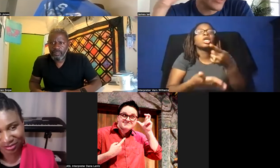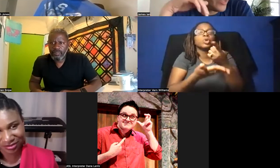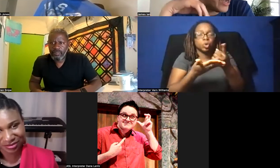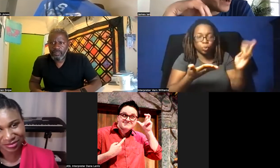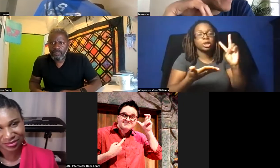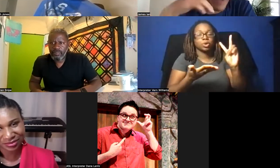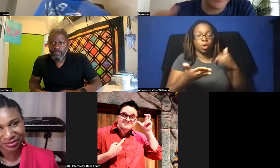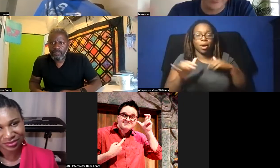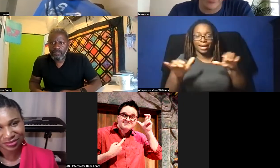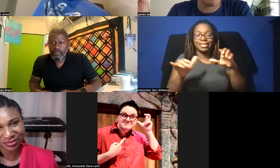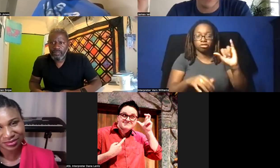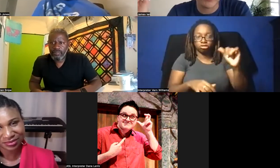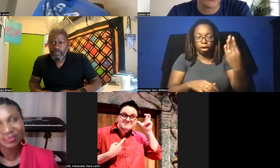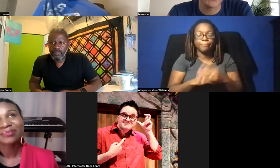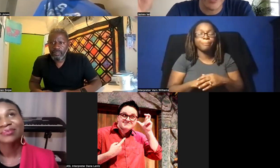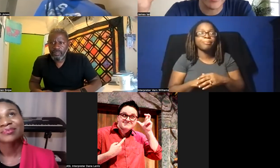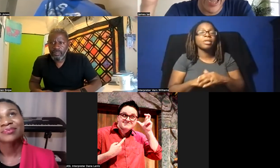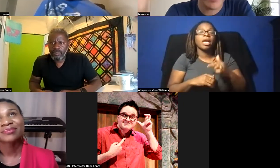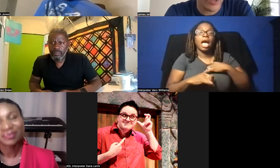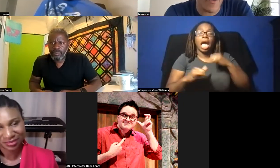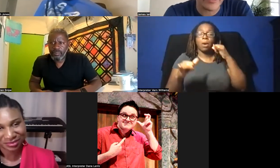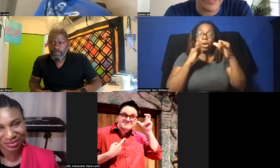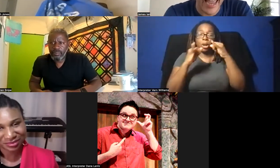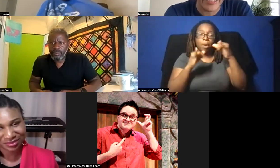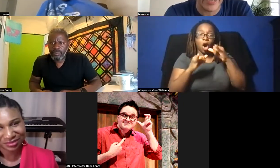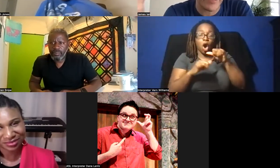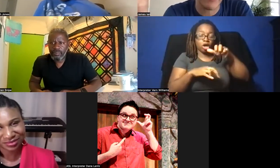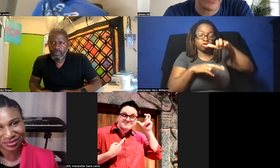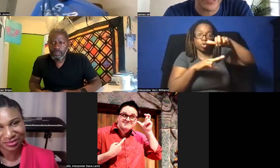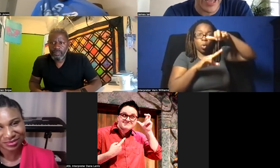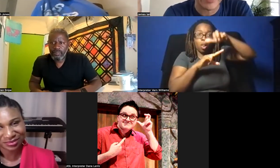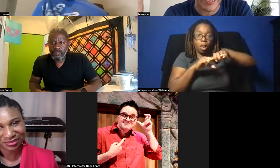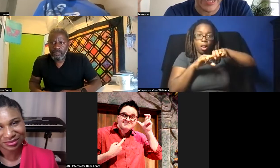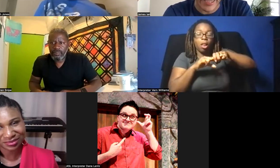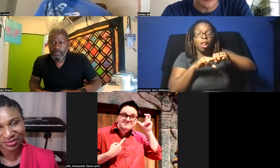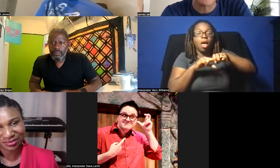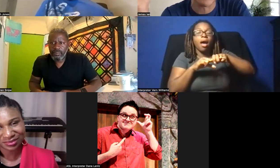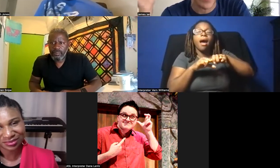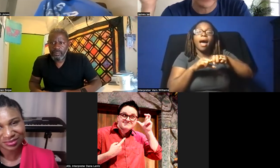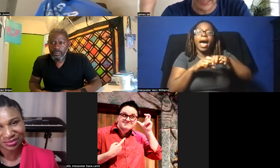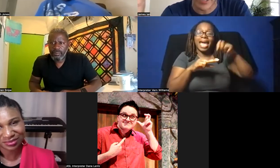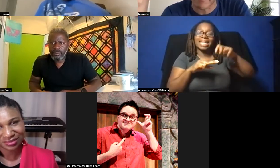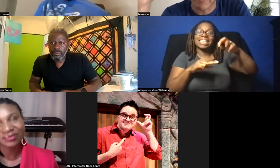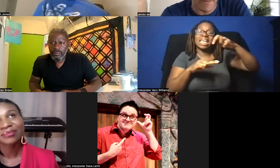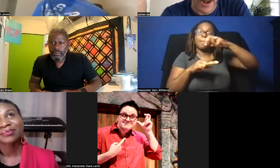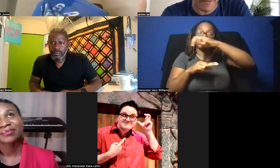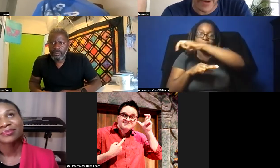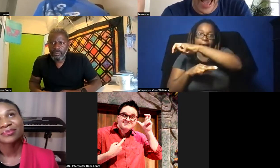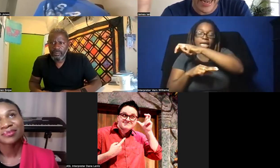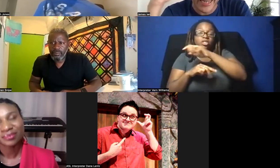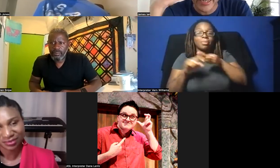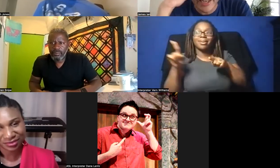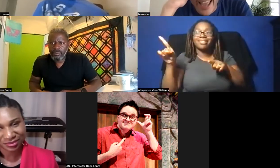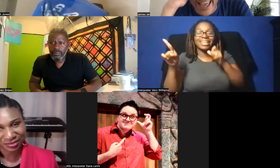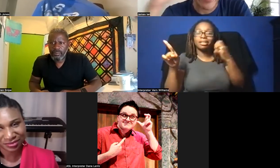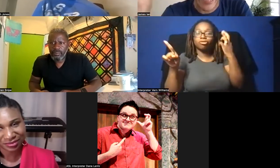and I was sitting on a bar stool and I had to go on stage, and they didn't realize that, like, it takes me a while to get up no matter what height